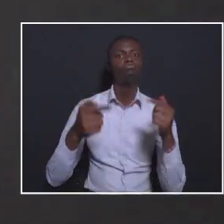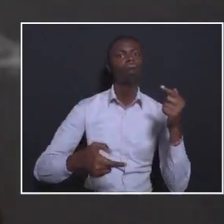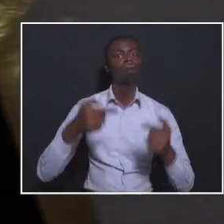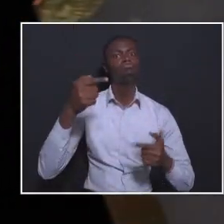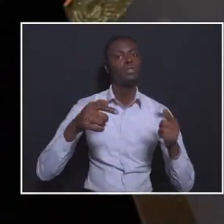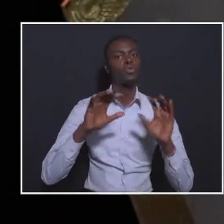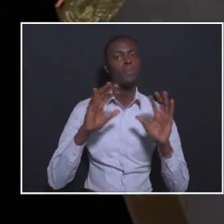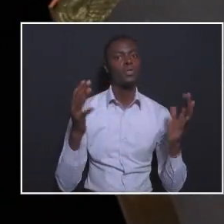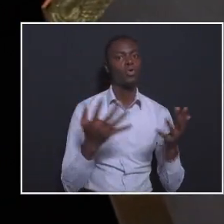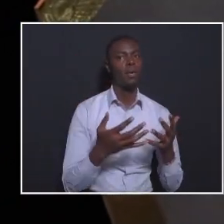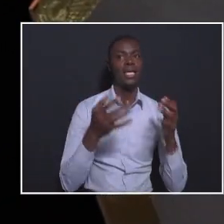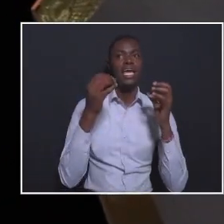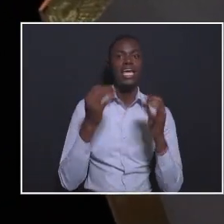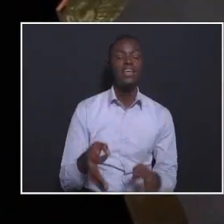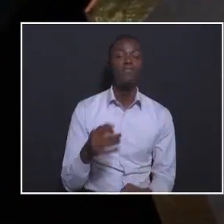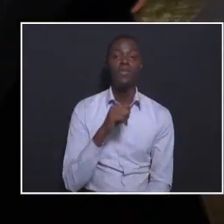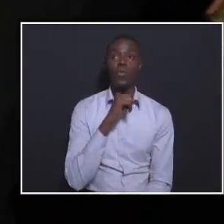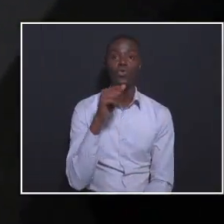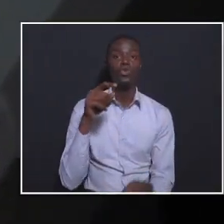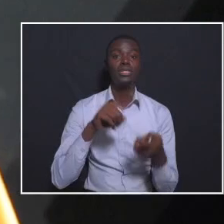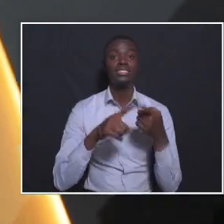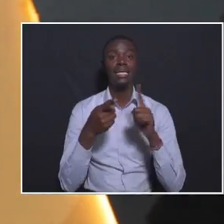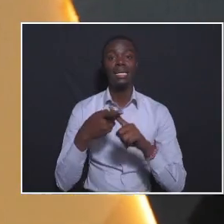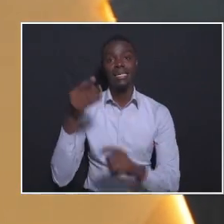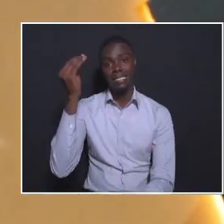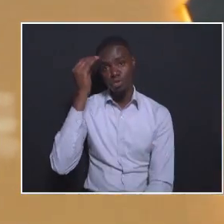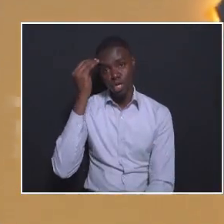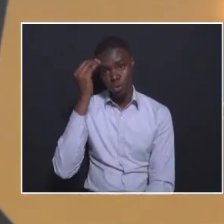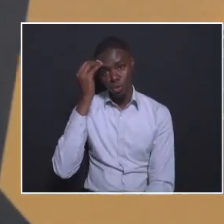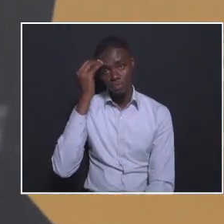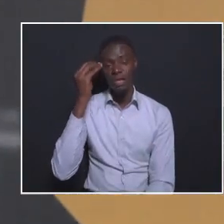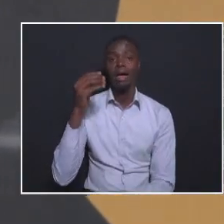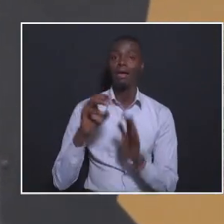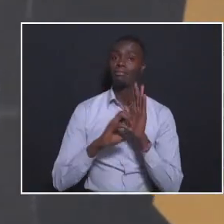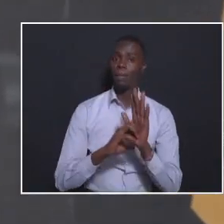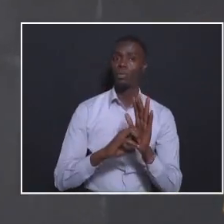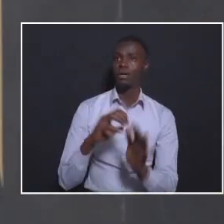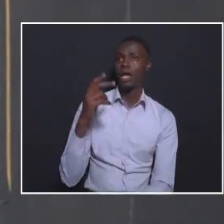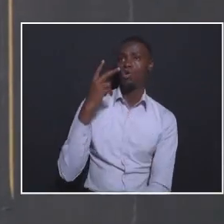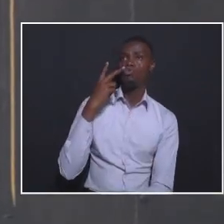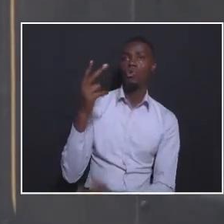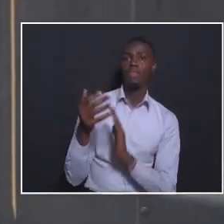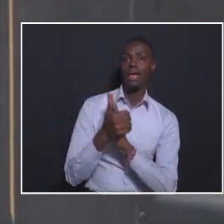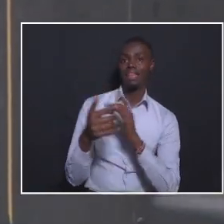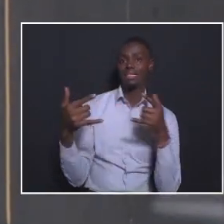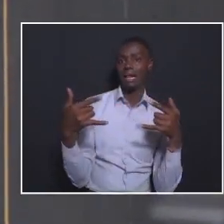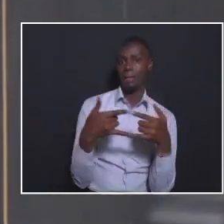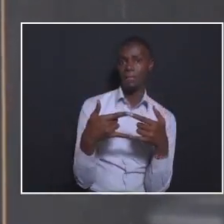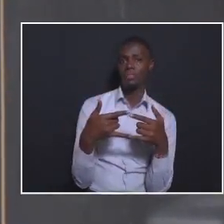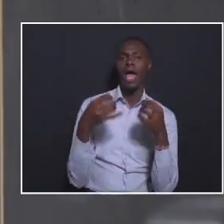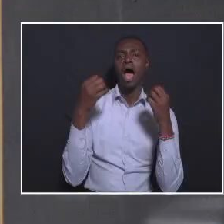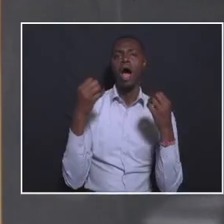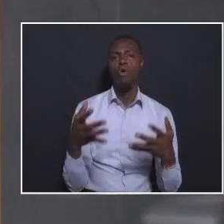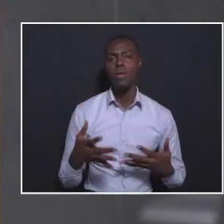globally. If we do not standardize education, for example, look at the skill gap. How